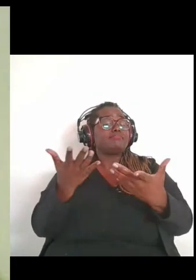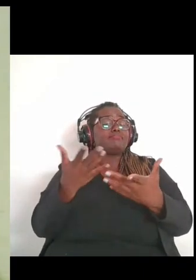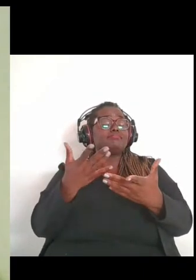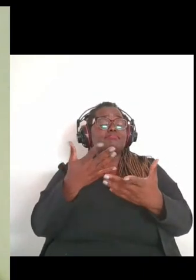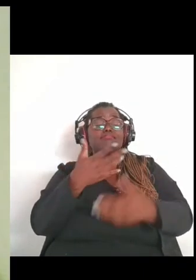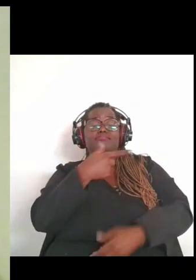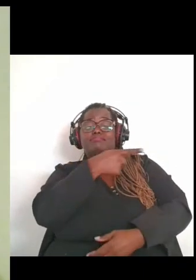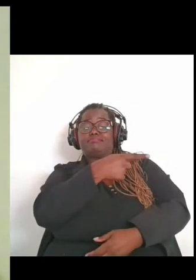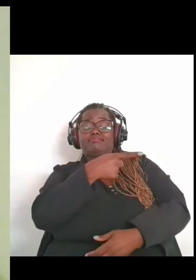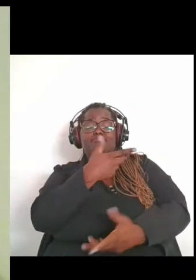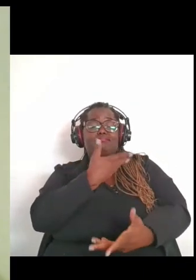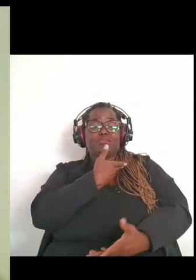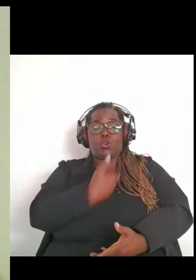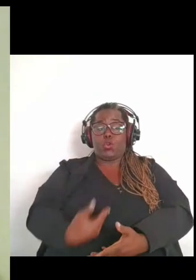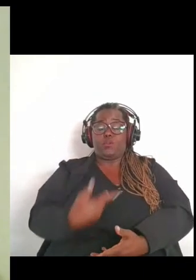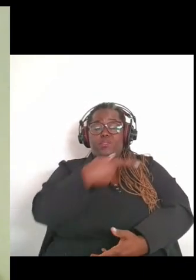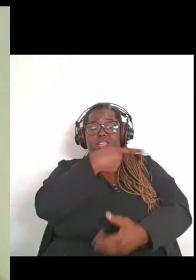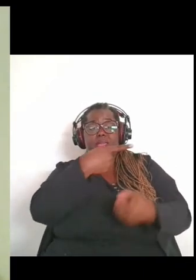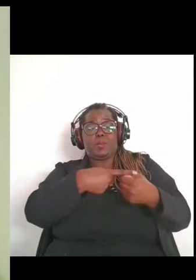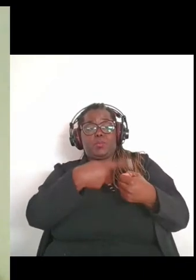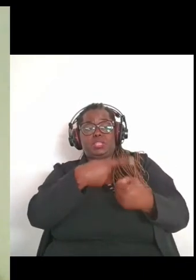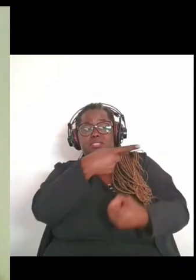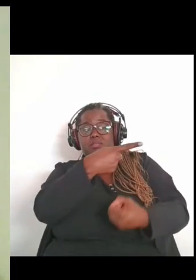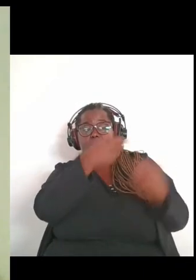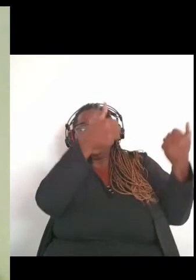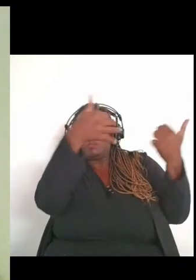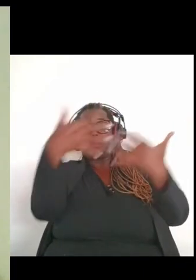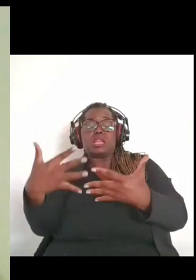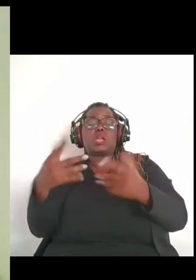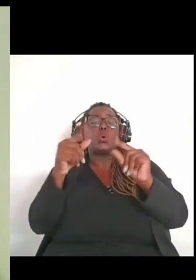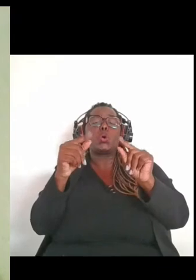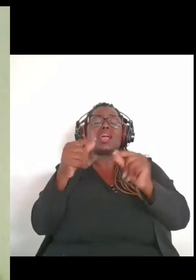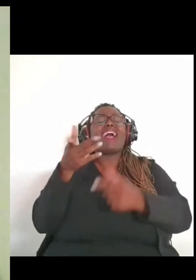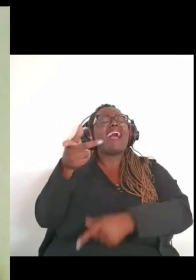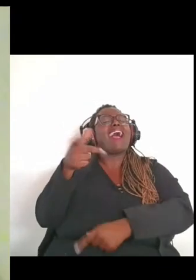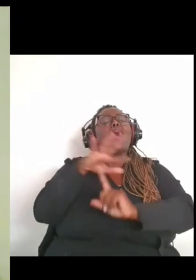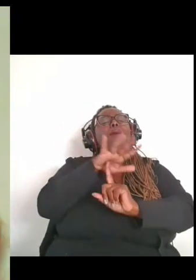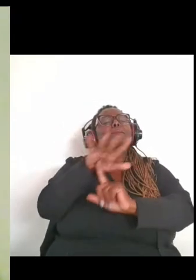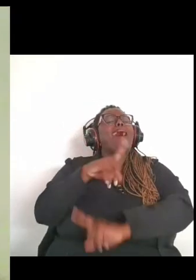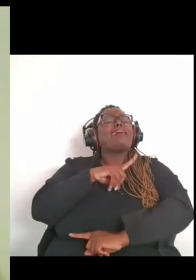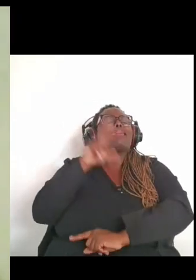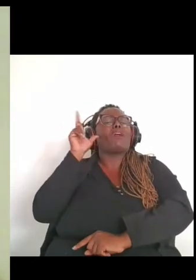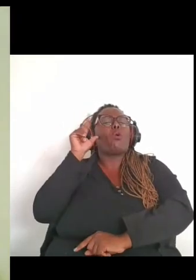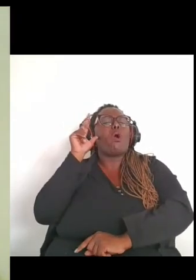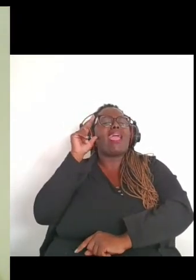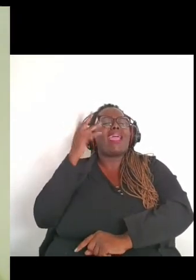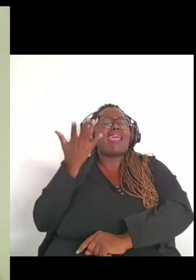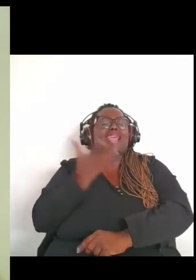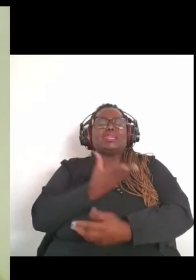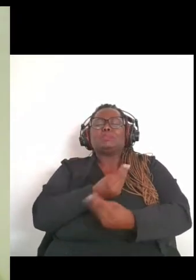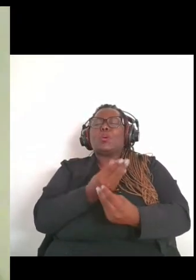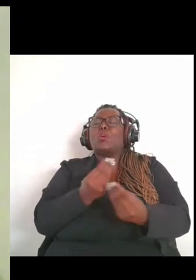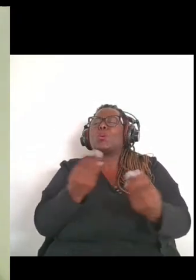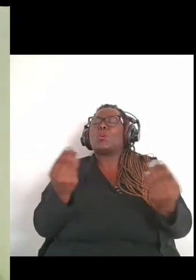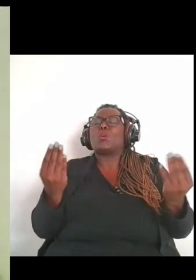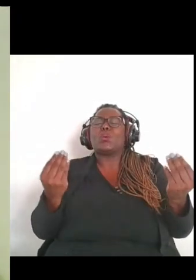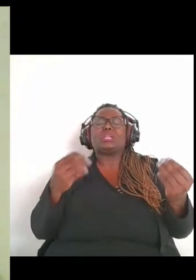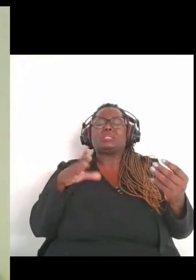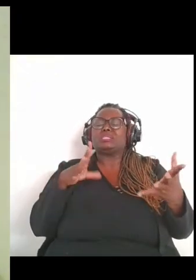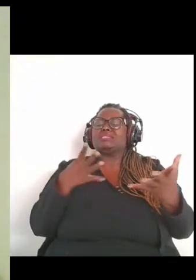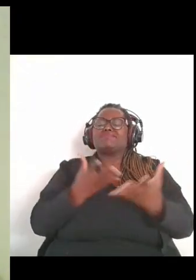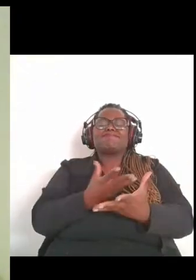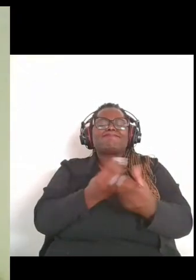rabbits in the in the park so they had to destroy the these these bushes because of the of the